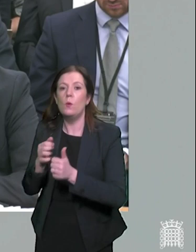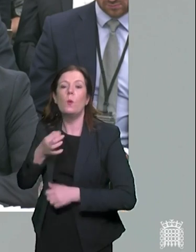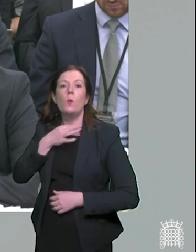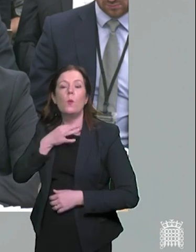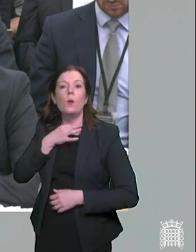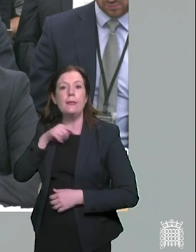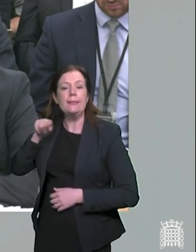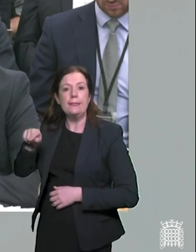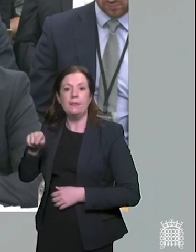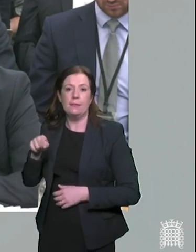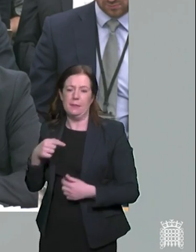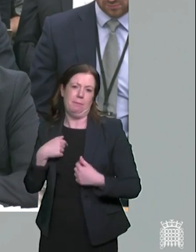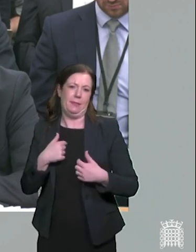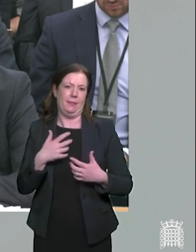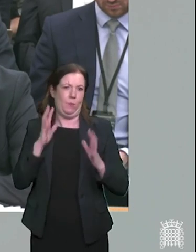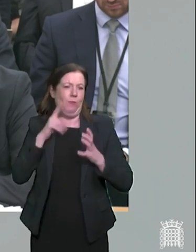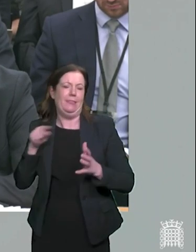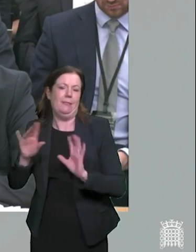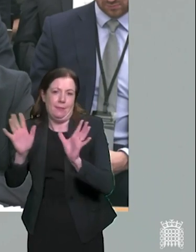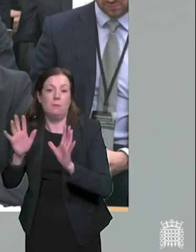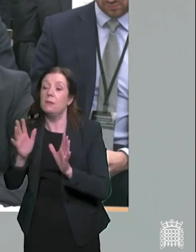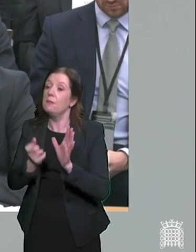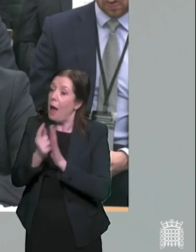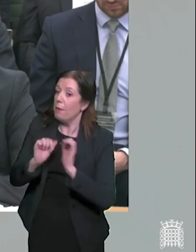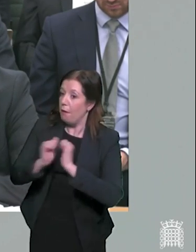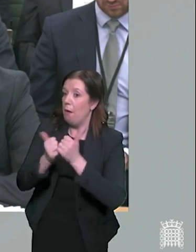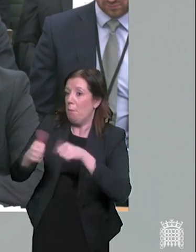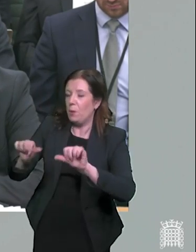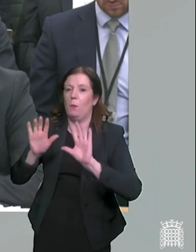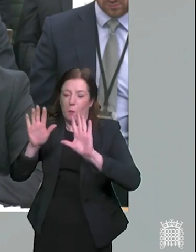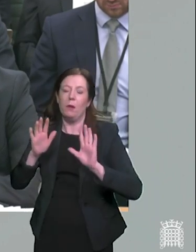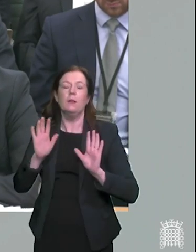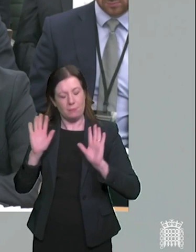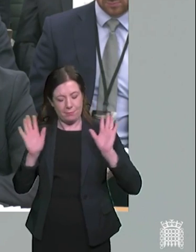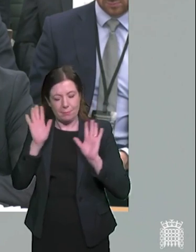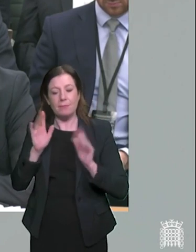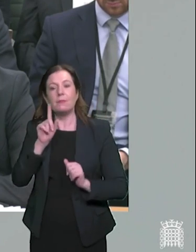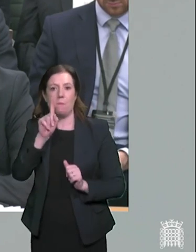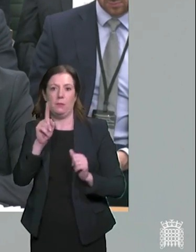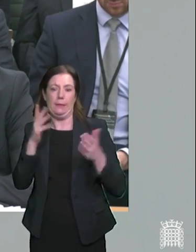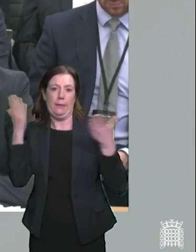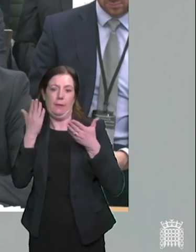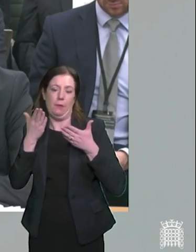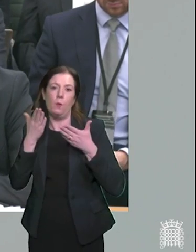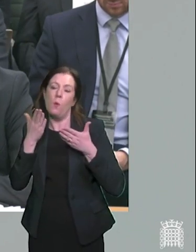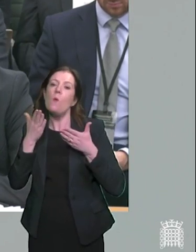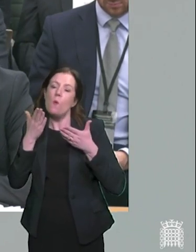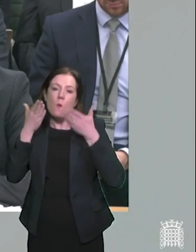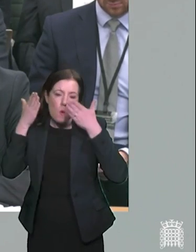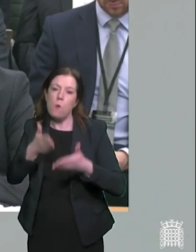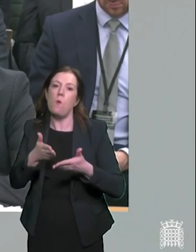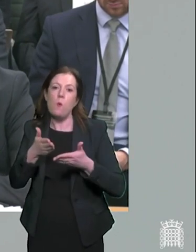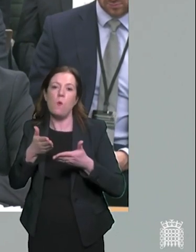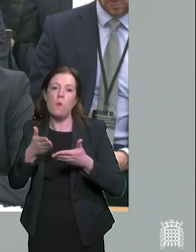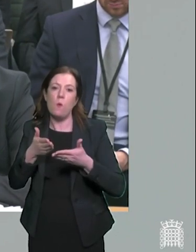was unfounded, of course, and we didn't. But it was a very long and very difficult evening. I think we had